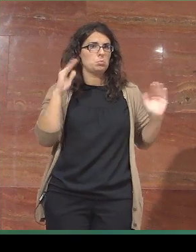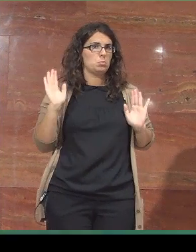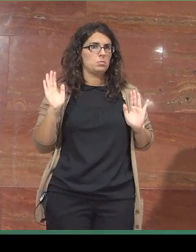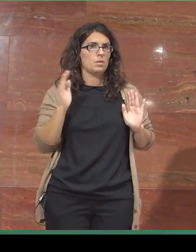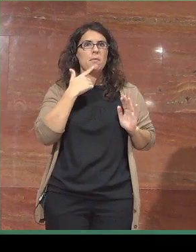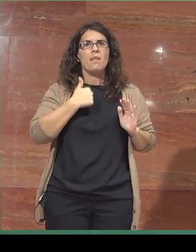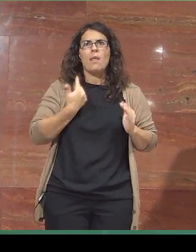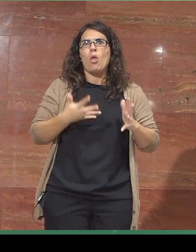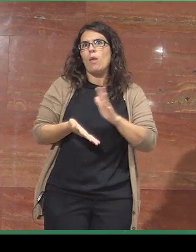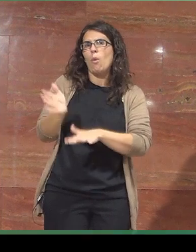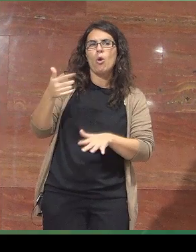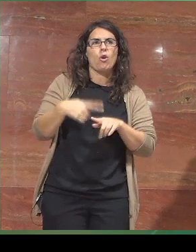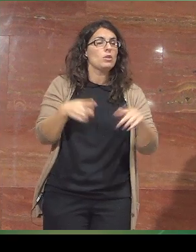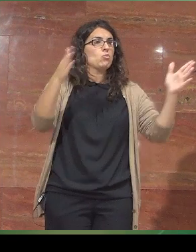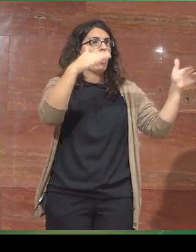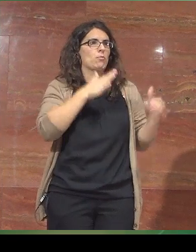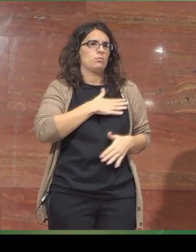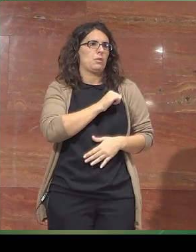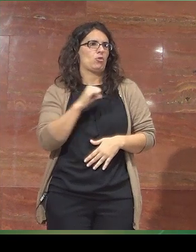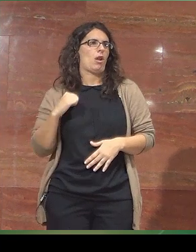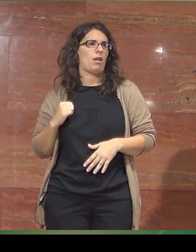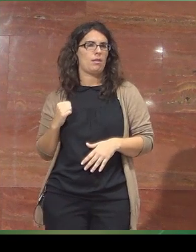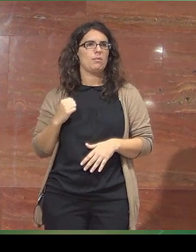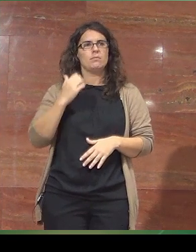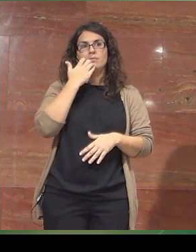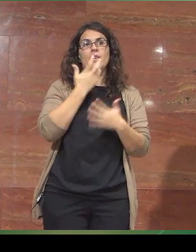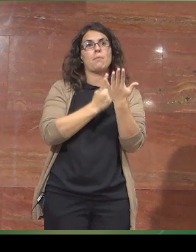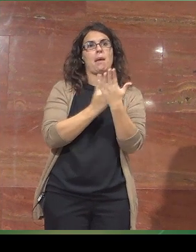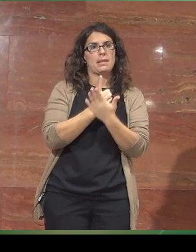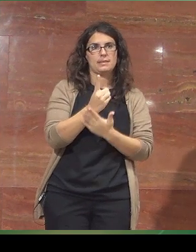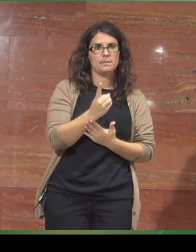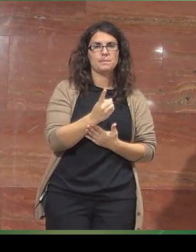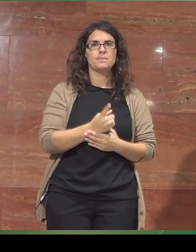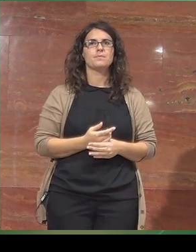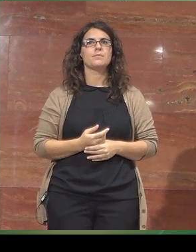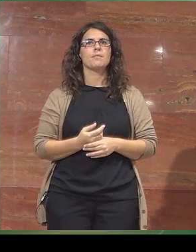A common factor was that people used to stop and ask where things were.